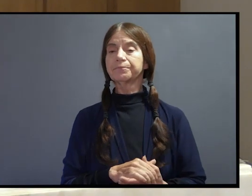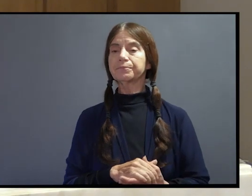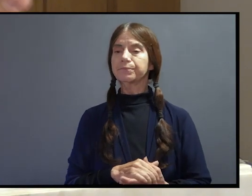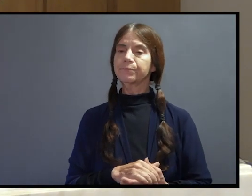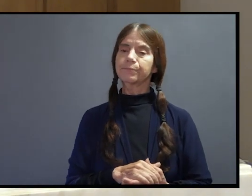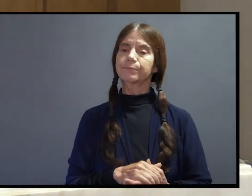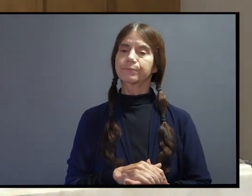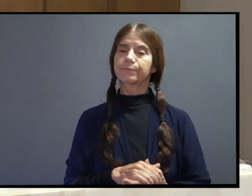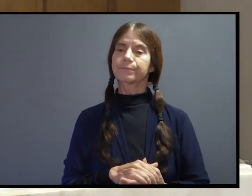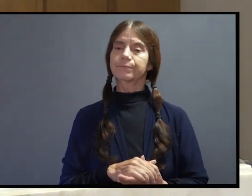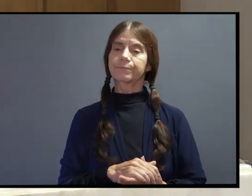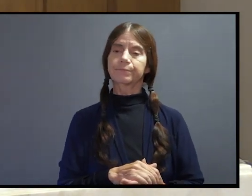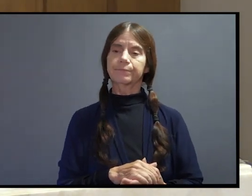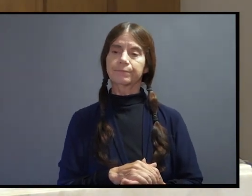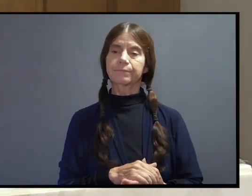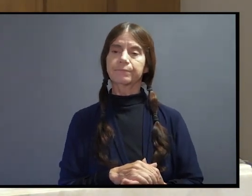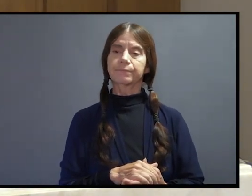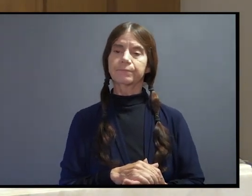Ah,